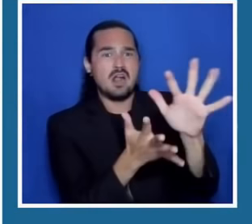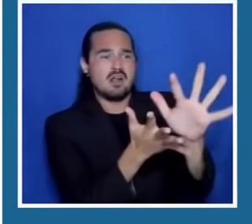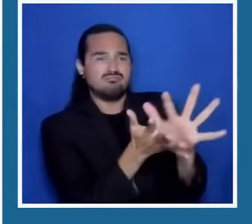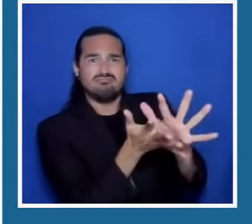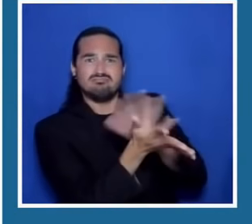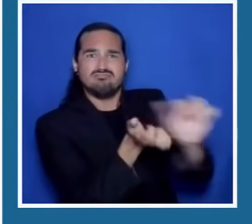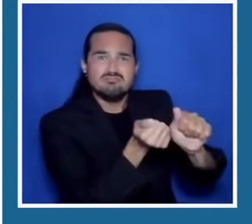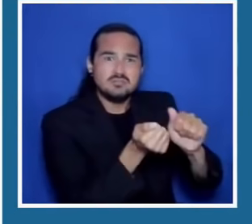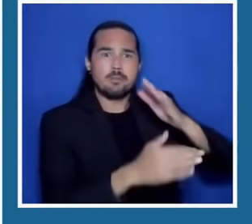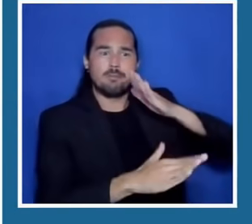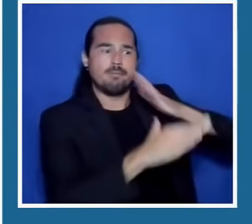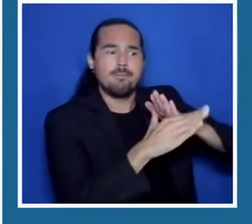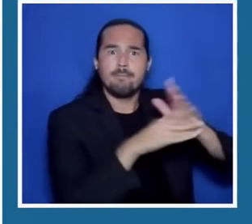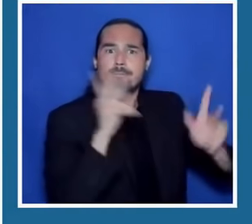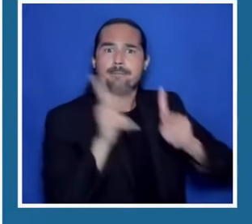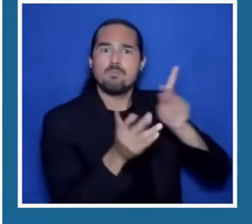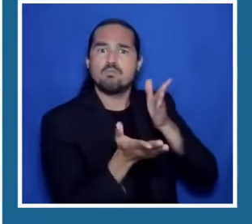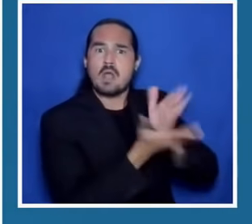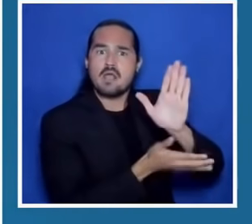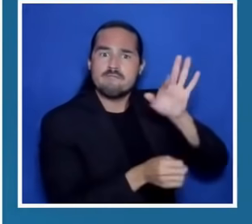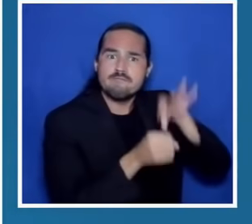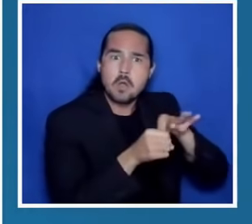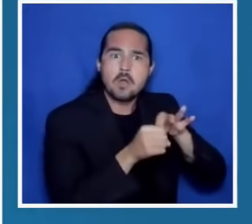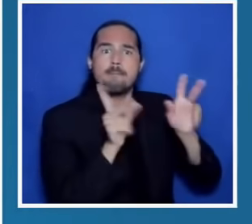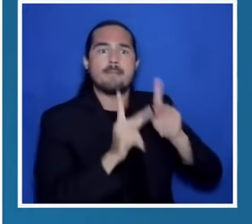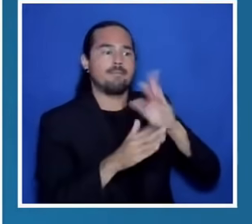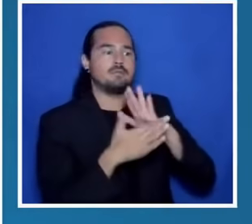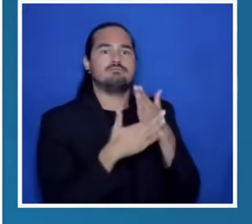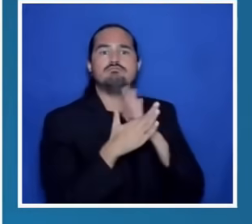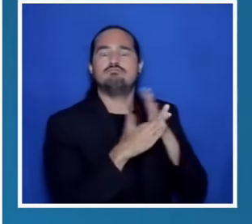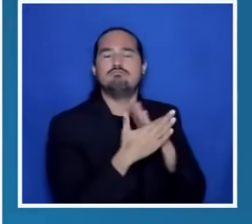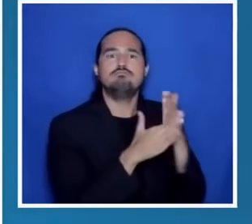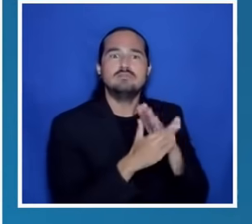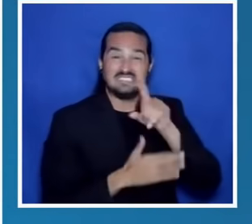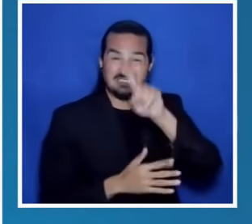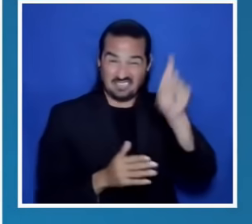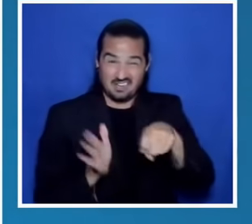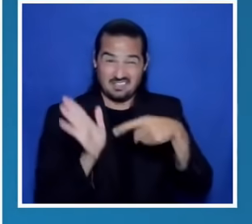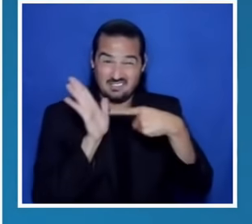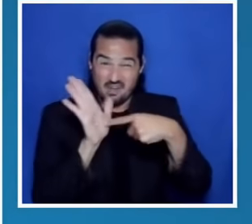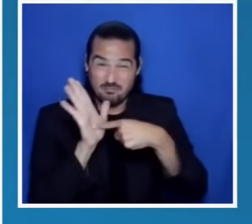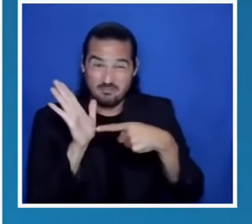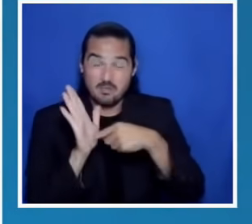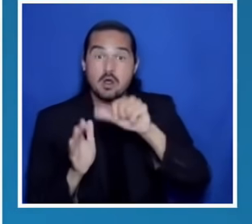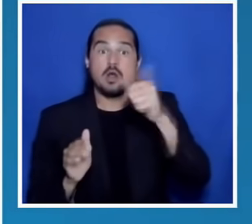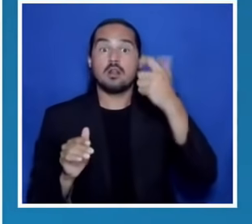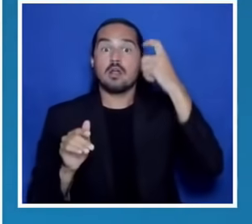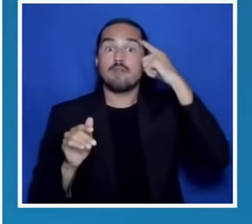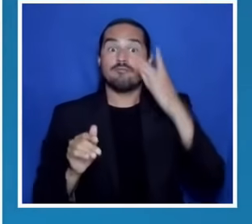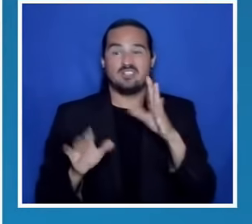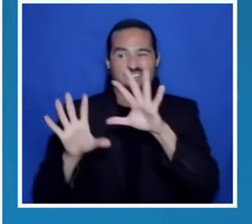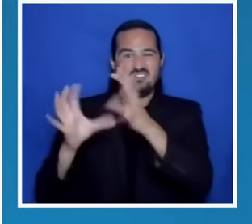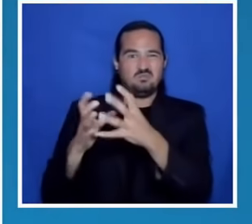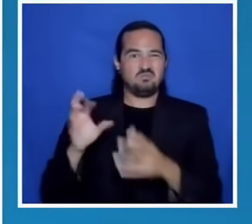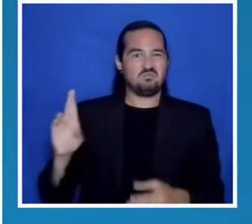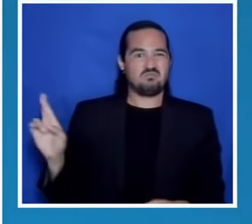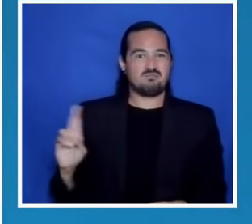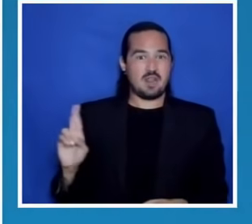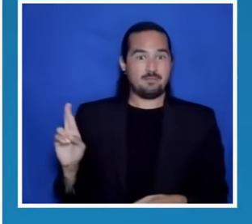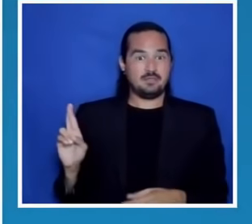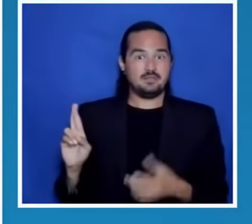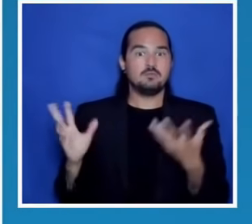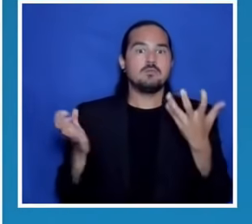what happened in Texas and the fact that we have other Republican governors that hope to model that Texas legislation as it relates to denying